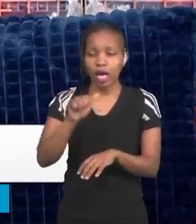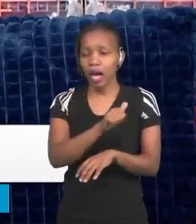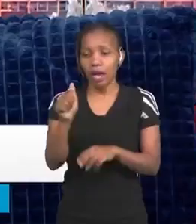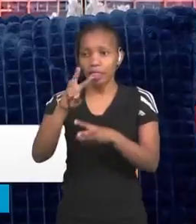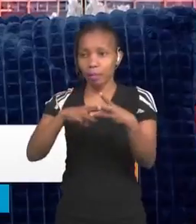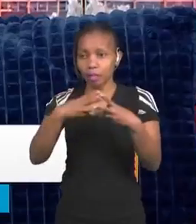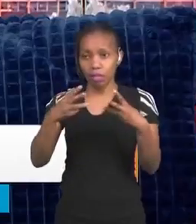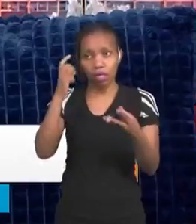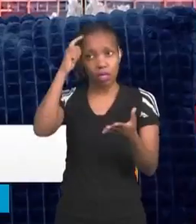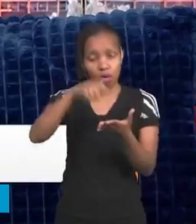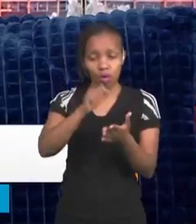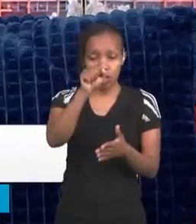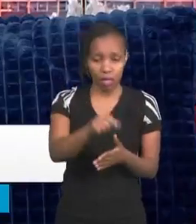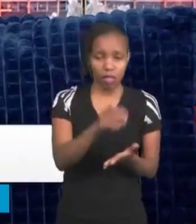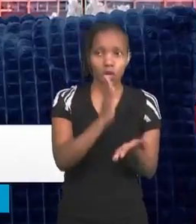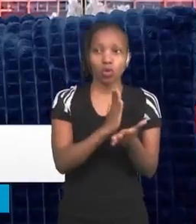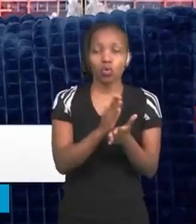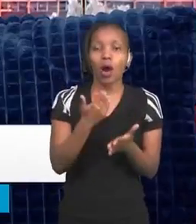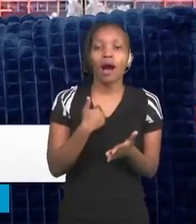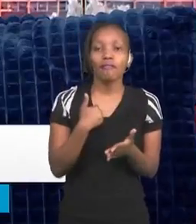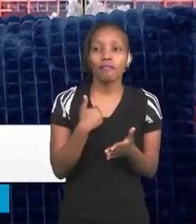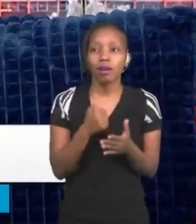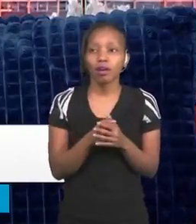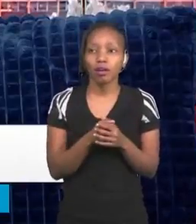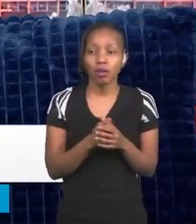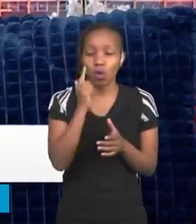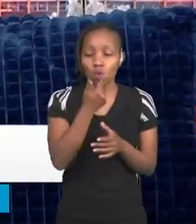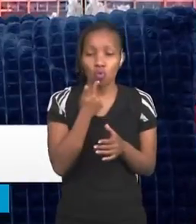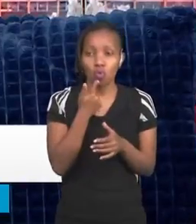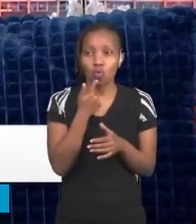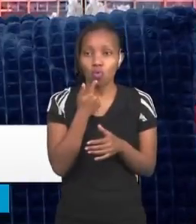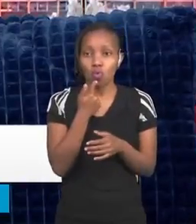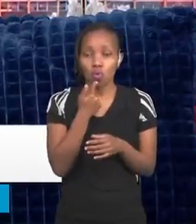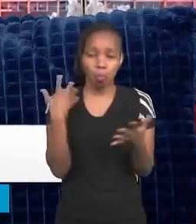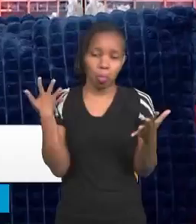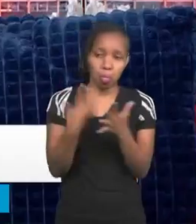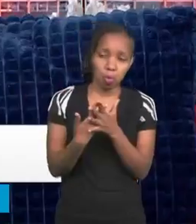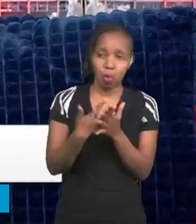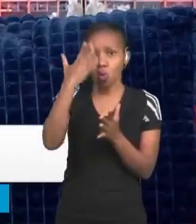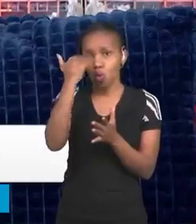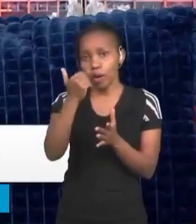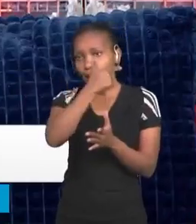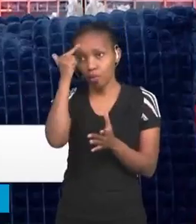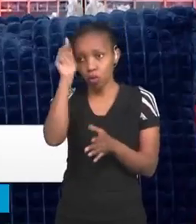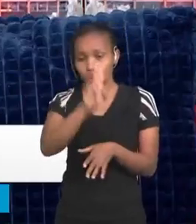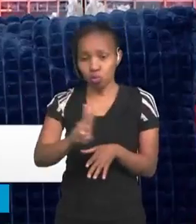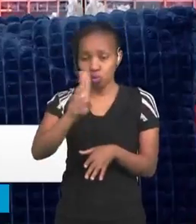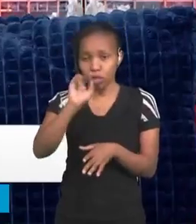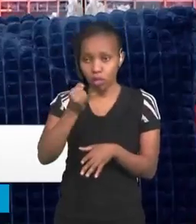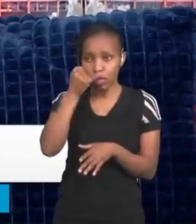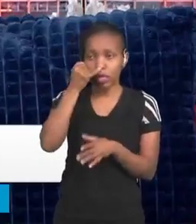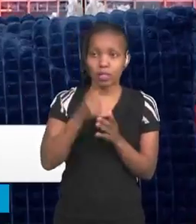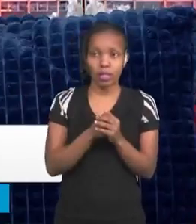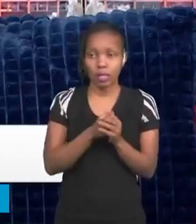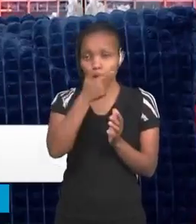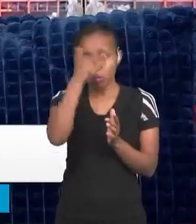because you mm-hmm. recognize that, yes, there are those who are going to be convicted mm-hmm. for drug use. Absolutely. Because it's still against